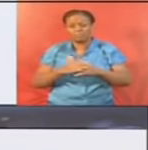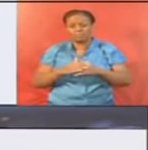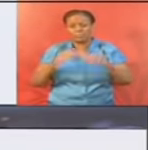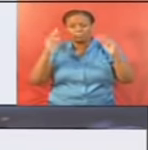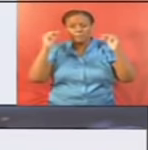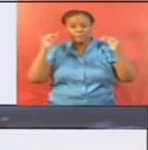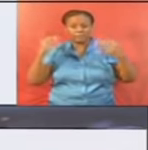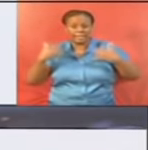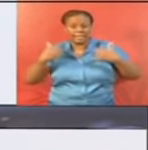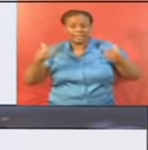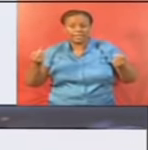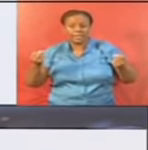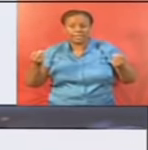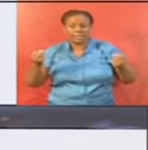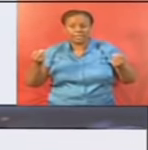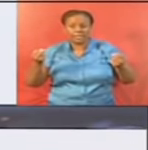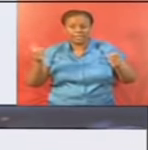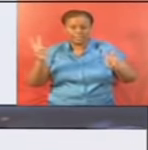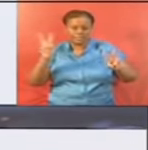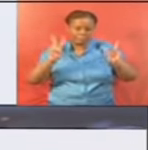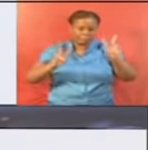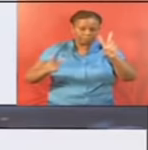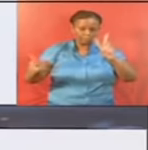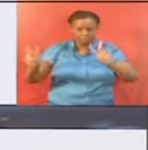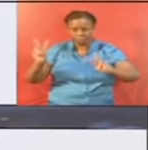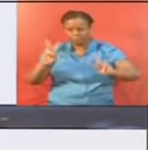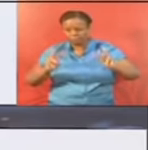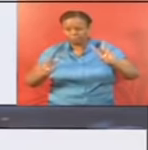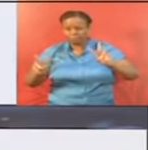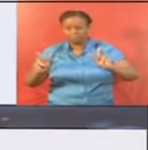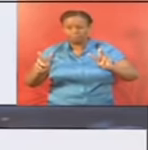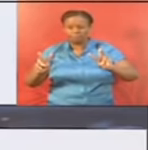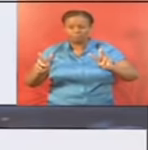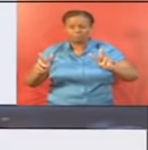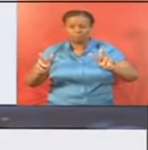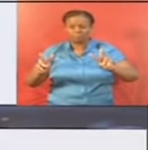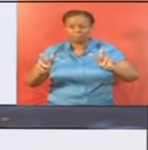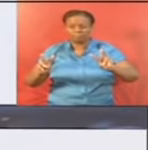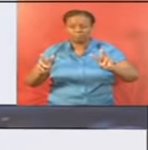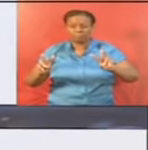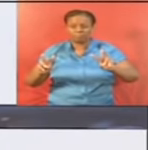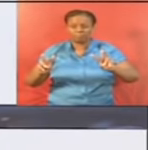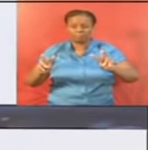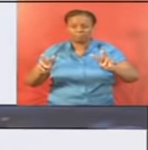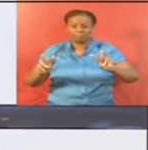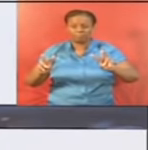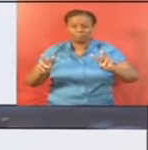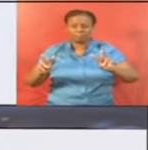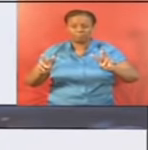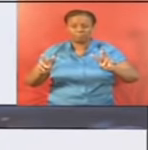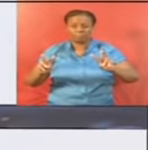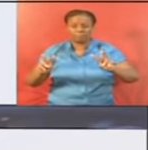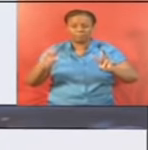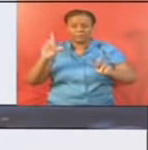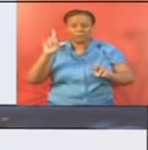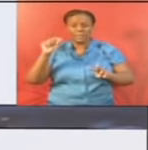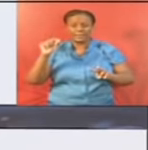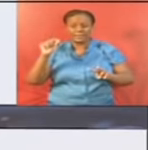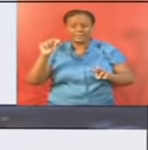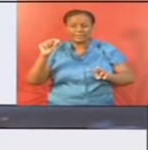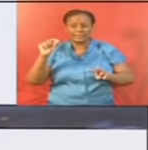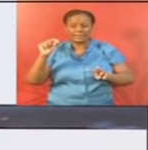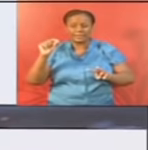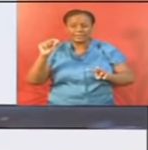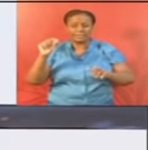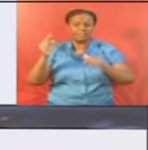on vaccination coverage. The current vaccine figures for the first half of 2020 revealed a decrease in